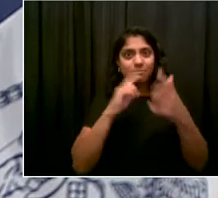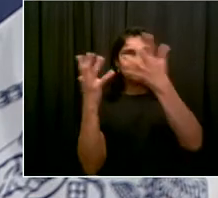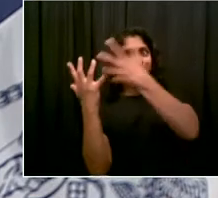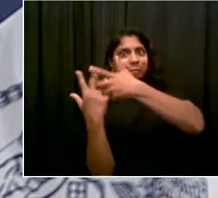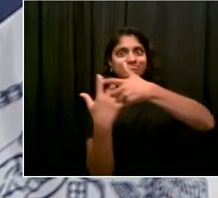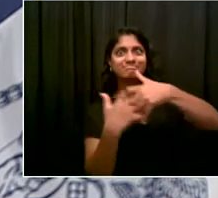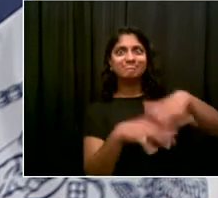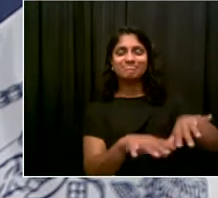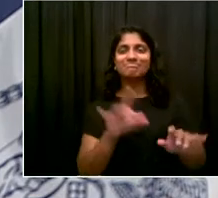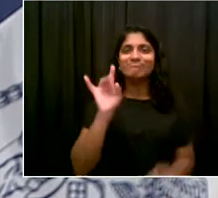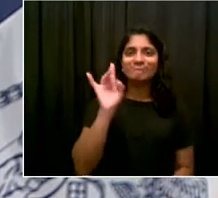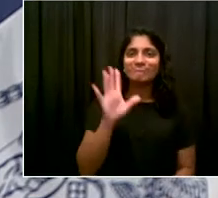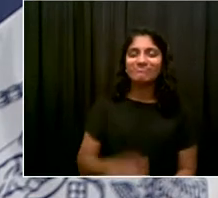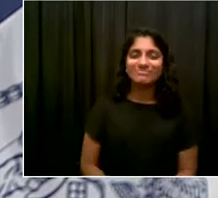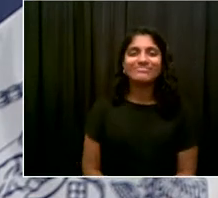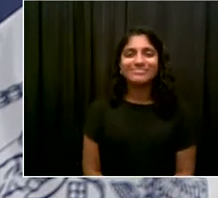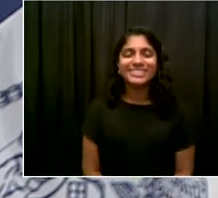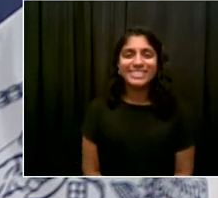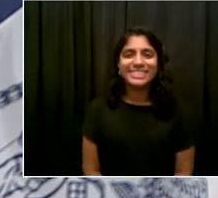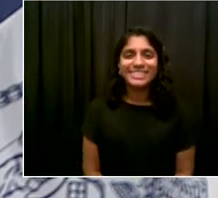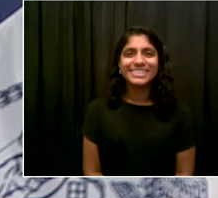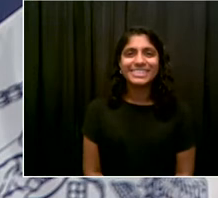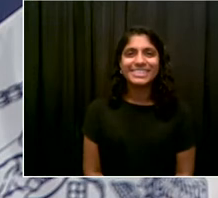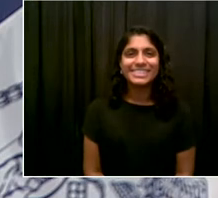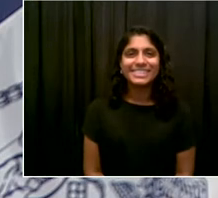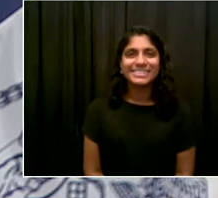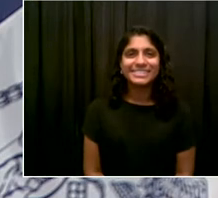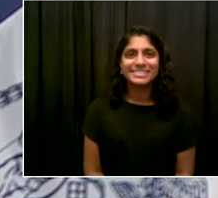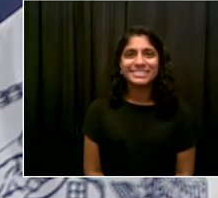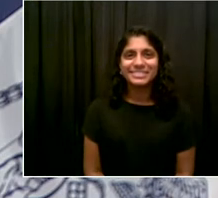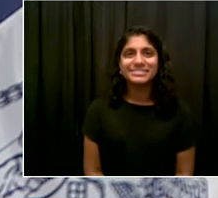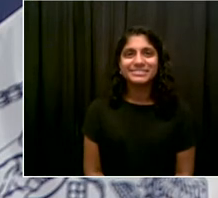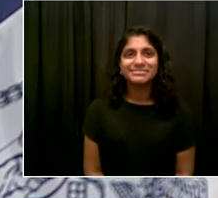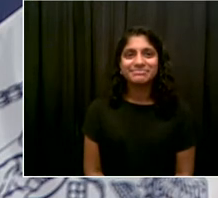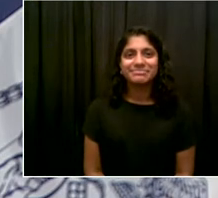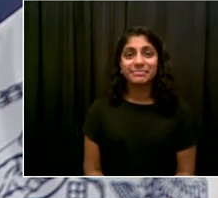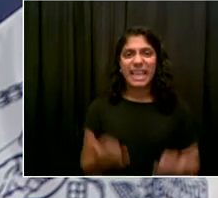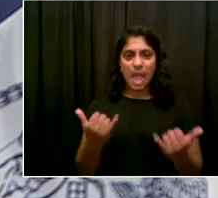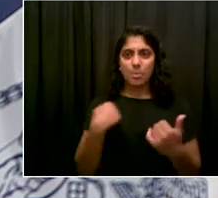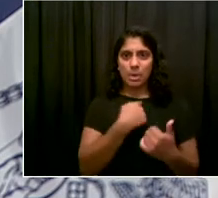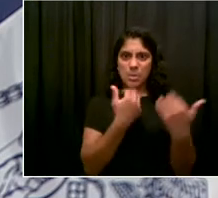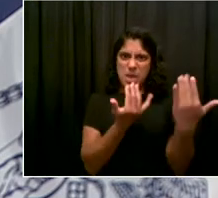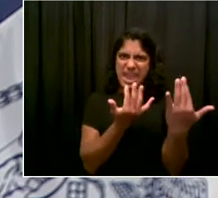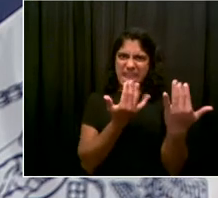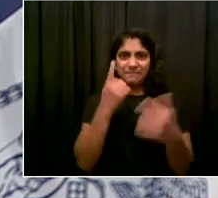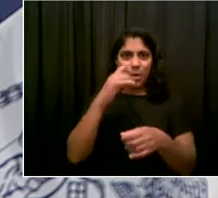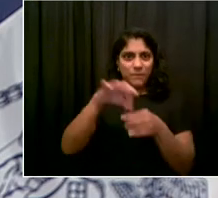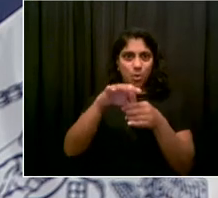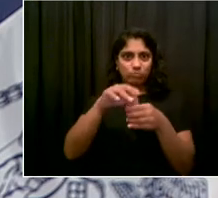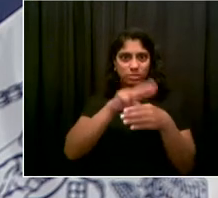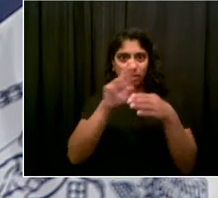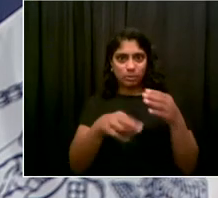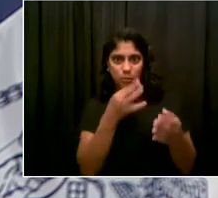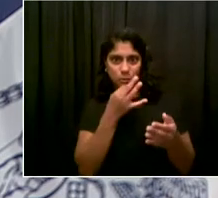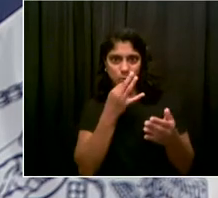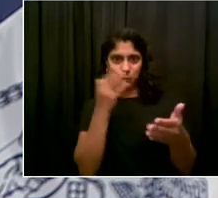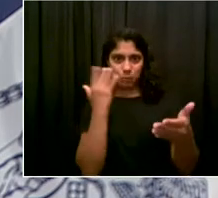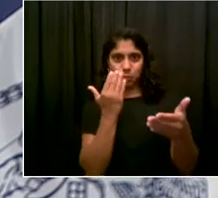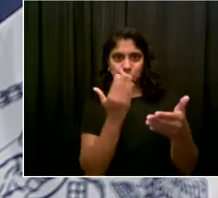we're waiting for the results of the primary, we keep moving forward with the number one thing we have to do, which is get COVID out of our town once and for